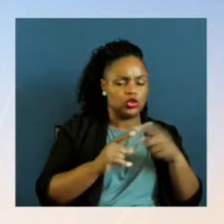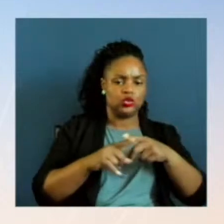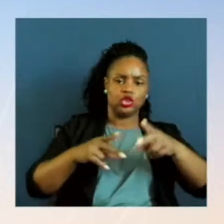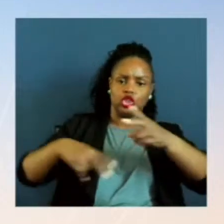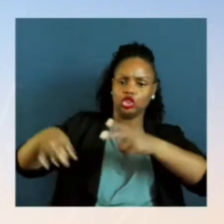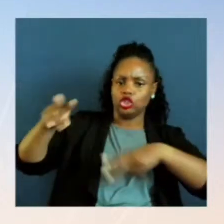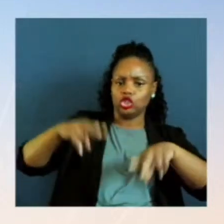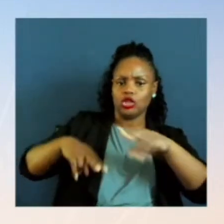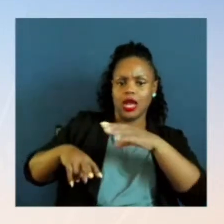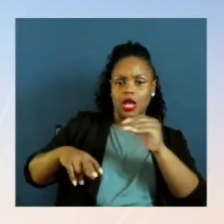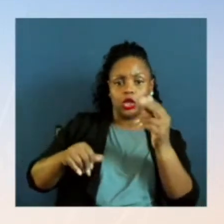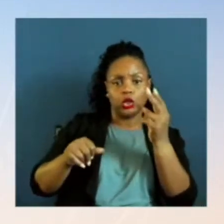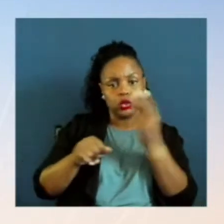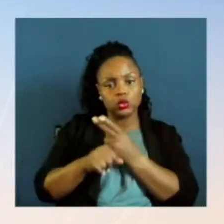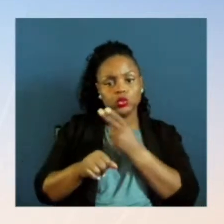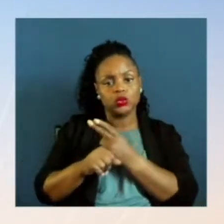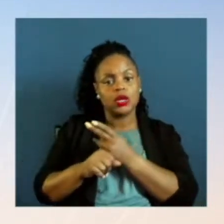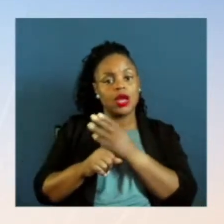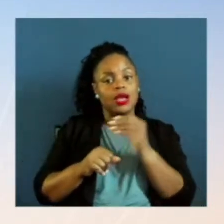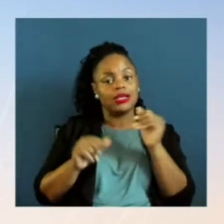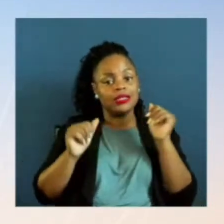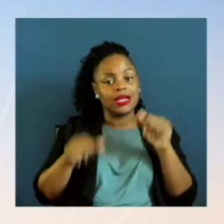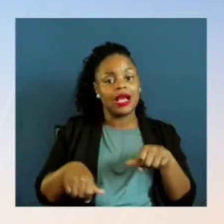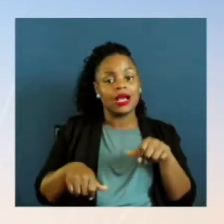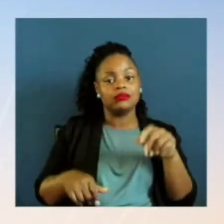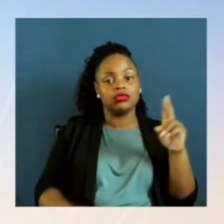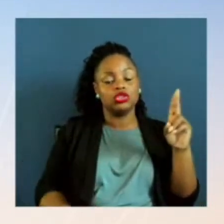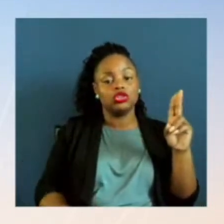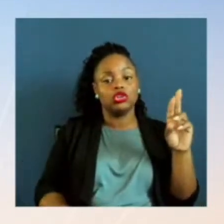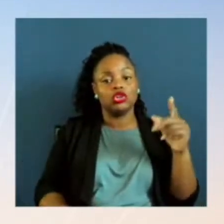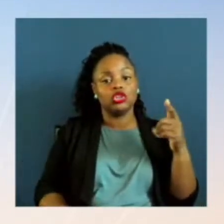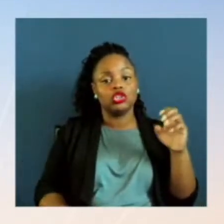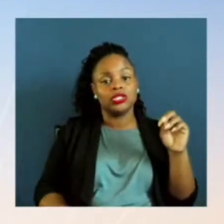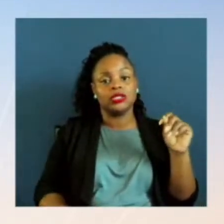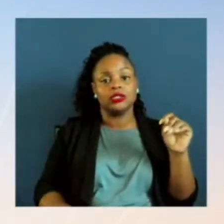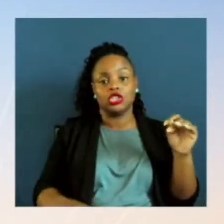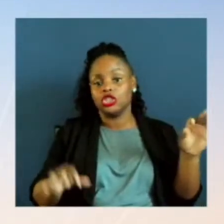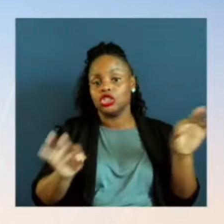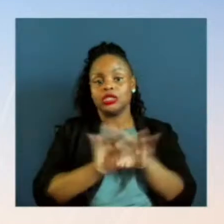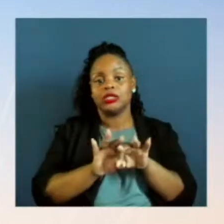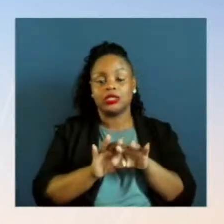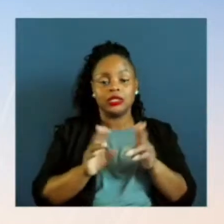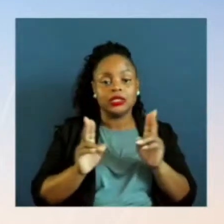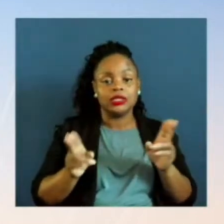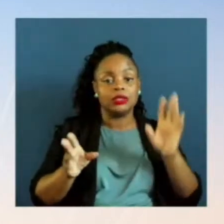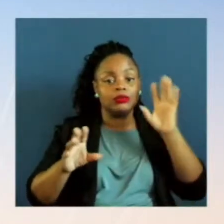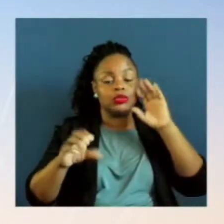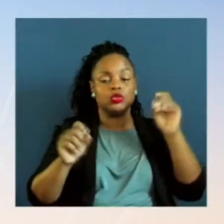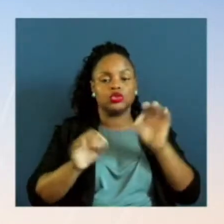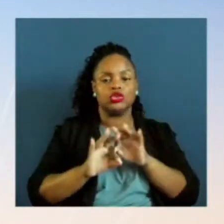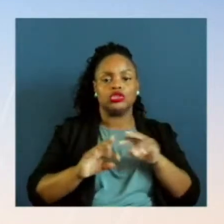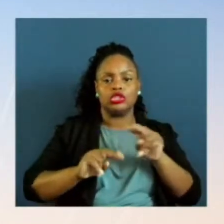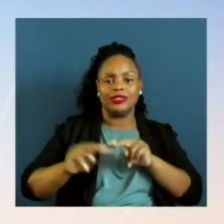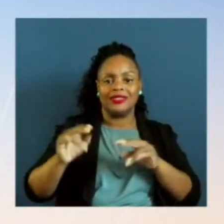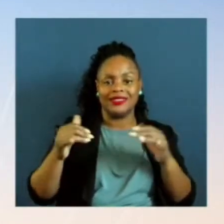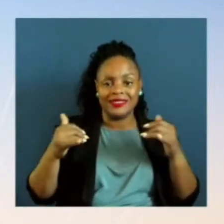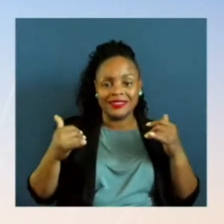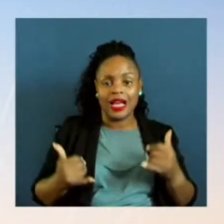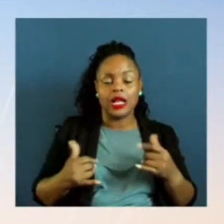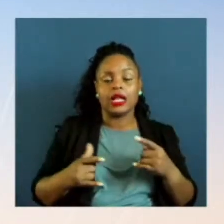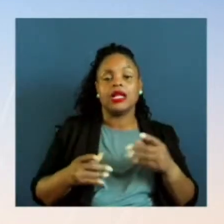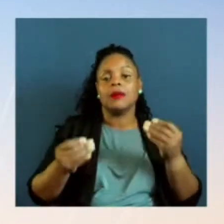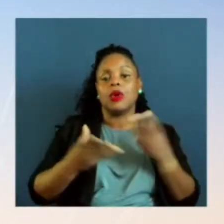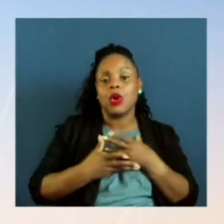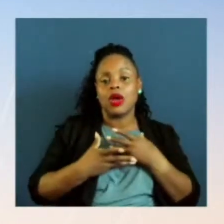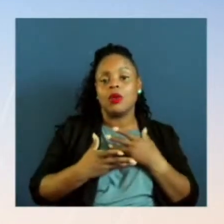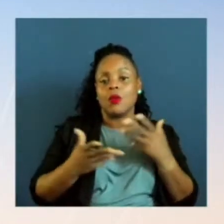it is urgent. The president wants them to look at these programs now and come back and see what's possible, but it has been less than a day here, and I just